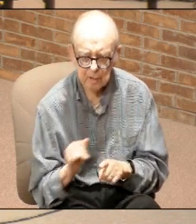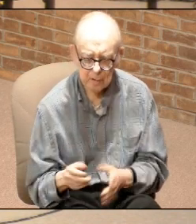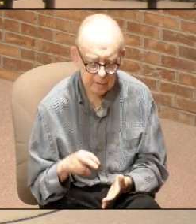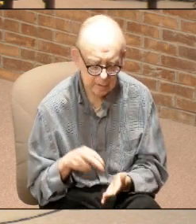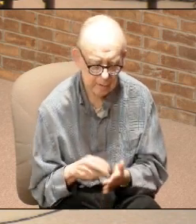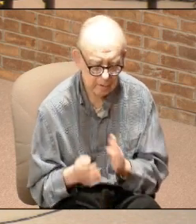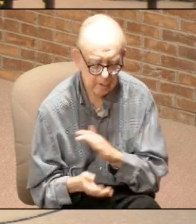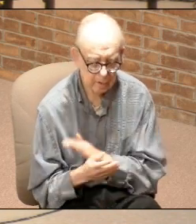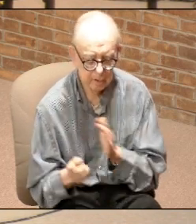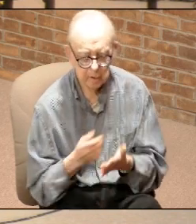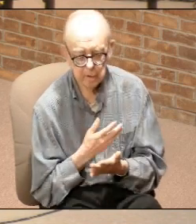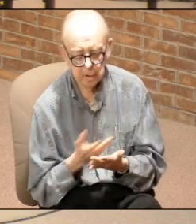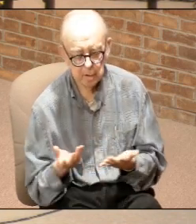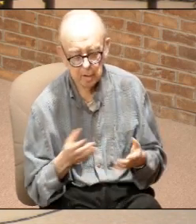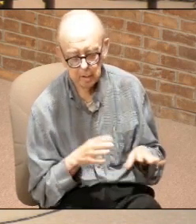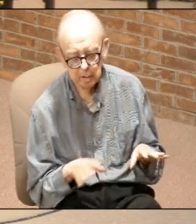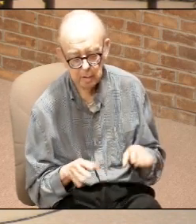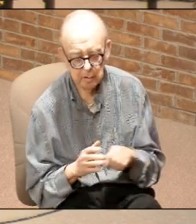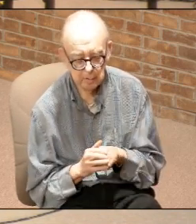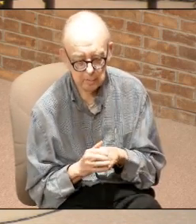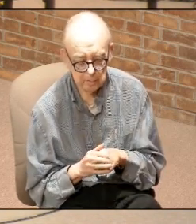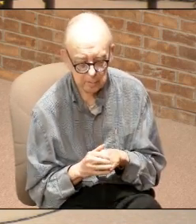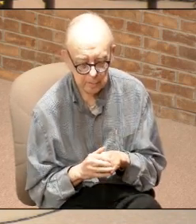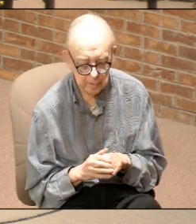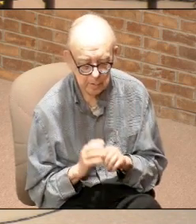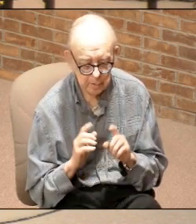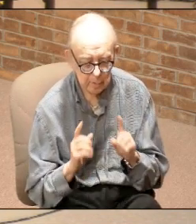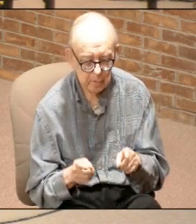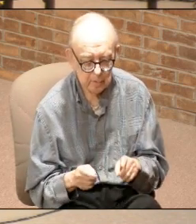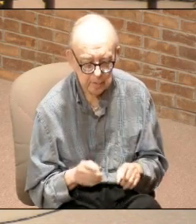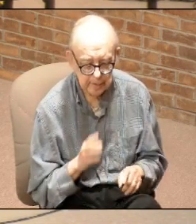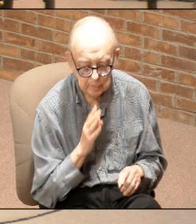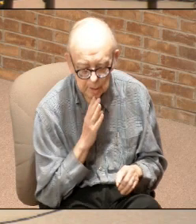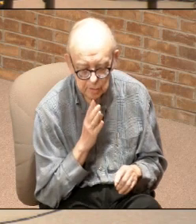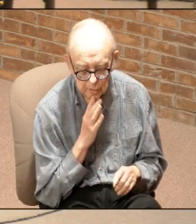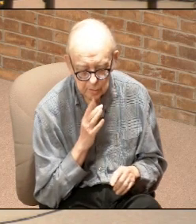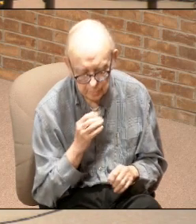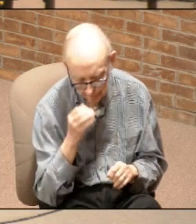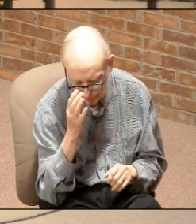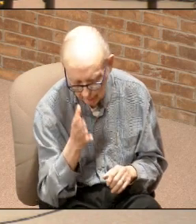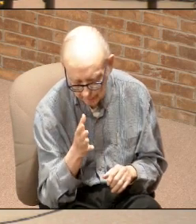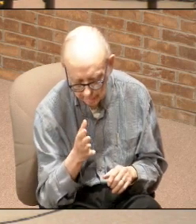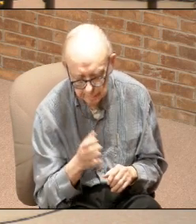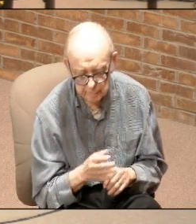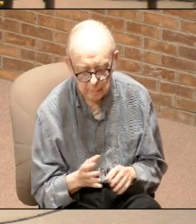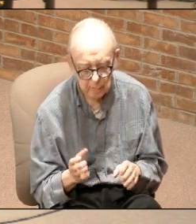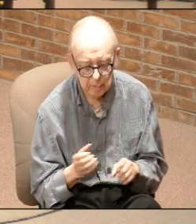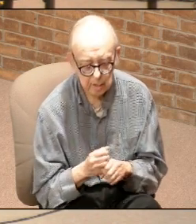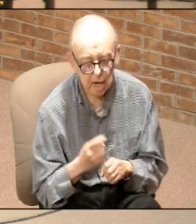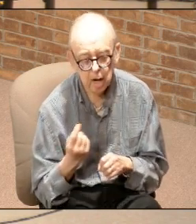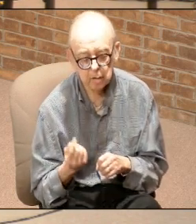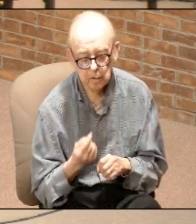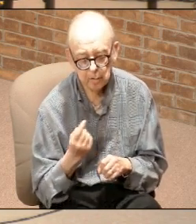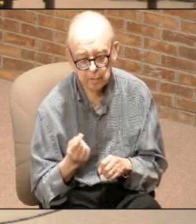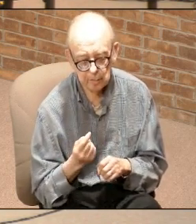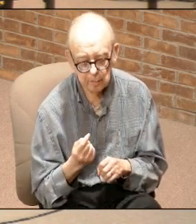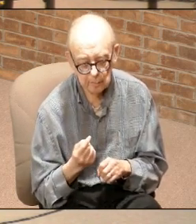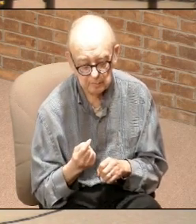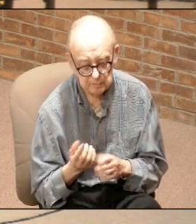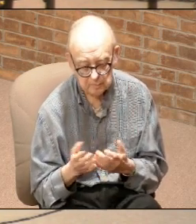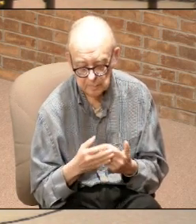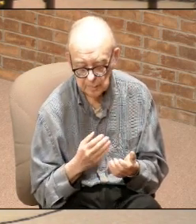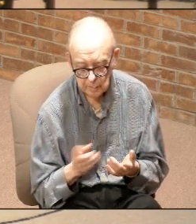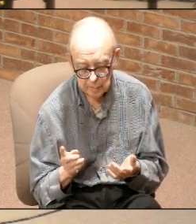got up in the morning the first thing that he did he went out and he talked to the father he got alone wherever he was